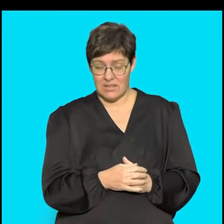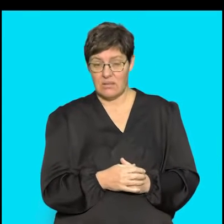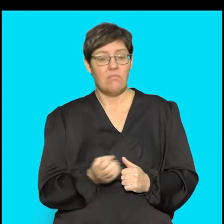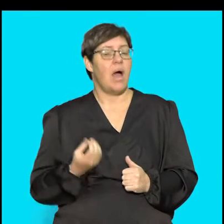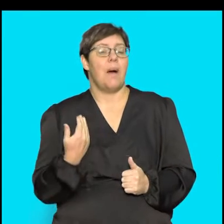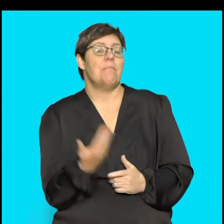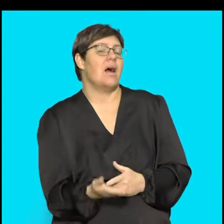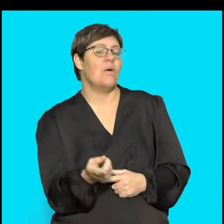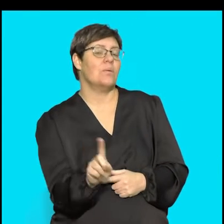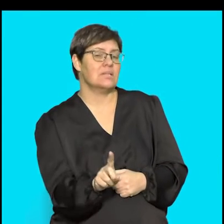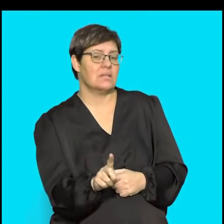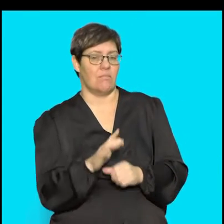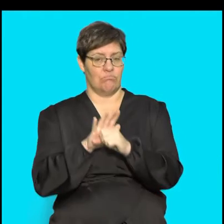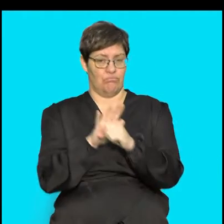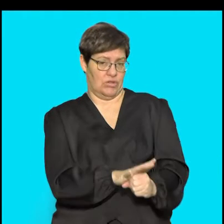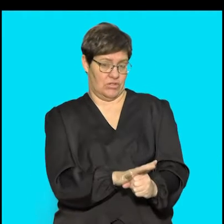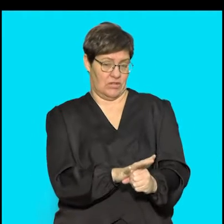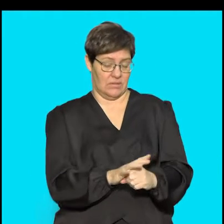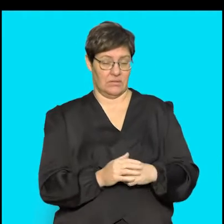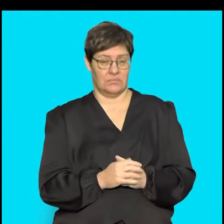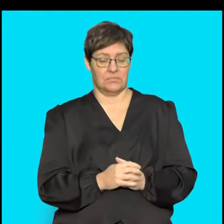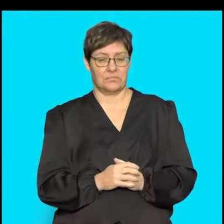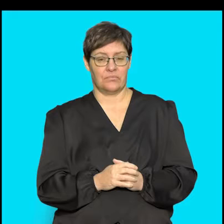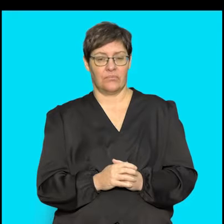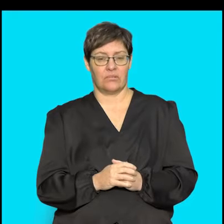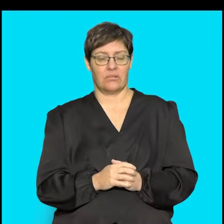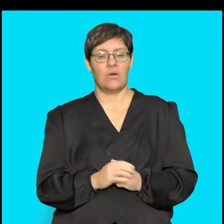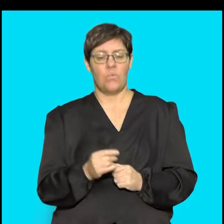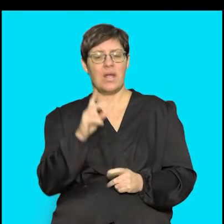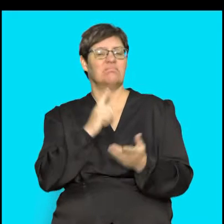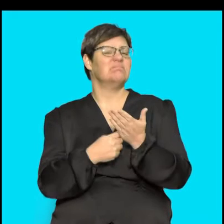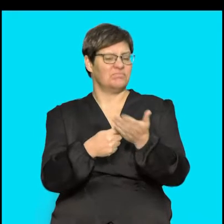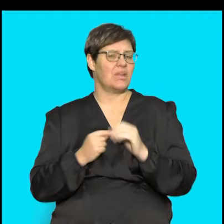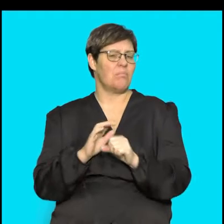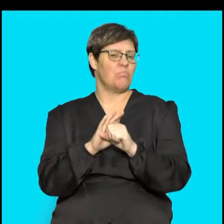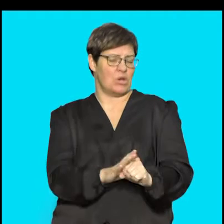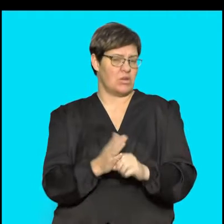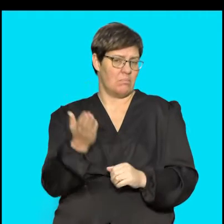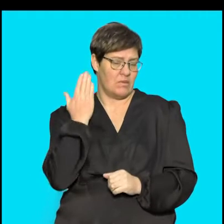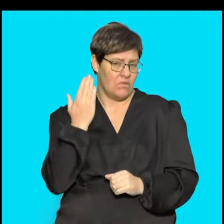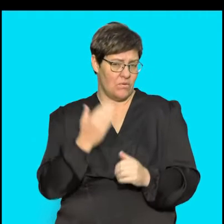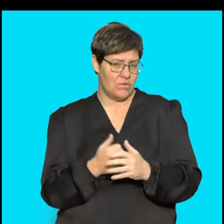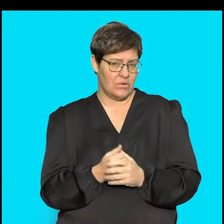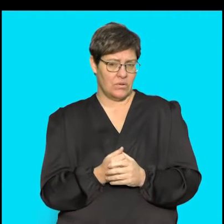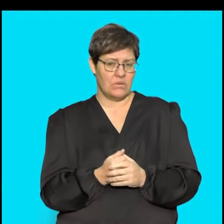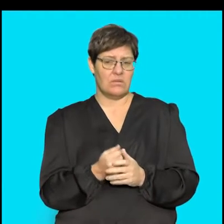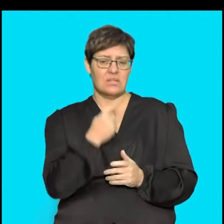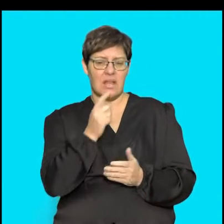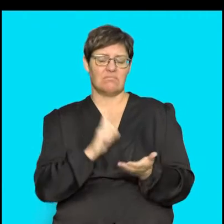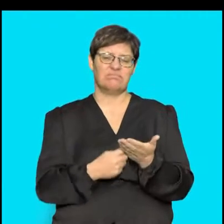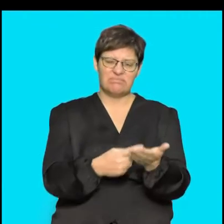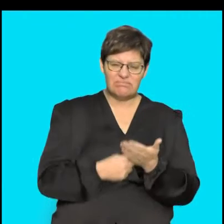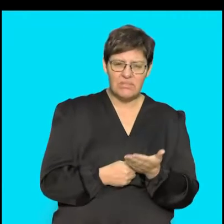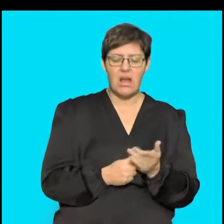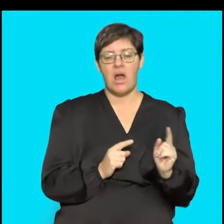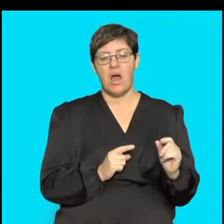time we apply pressure? Now we spoke about pressure at an earlier stage when we spoke about